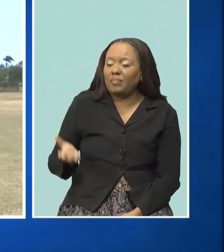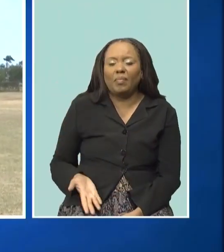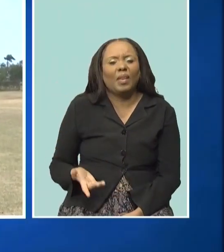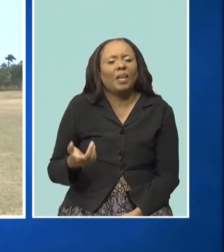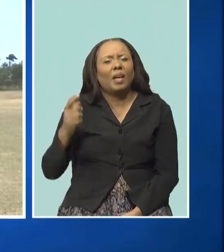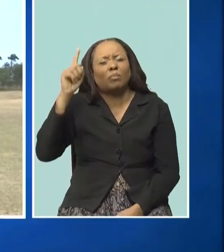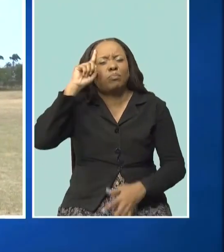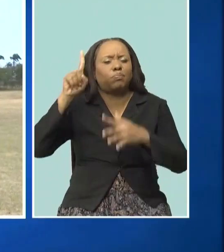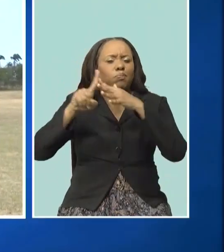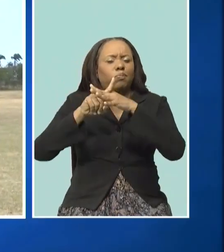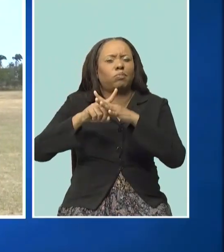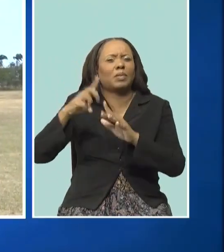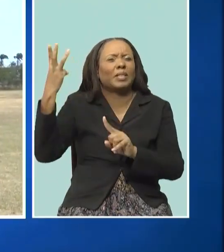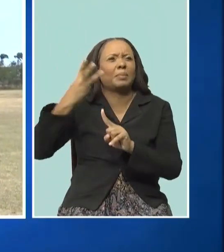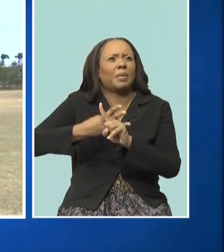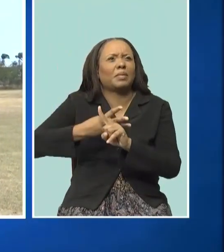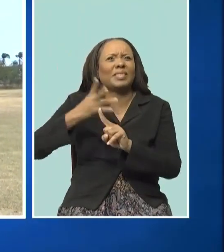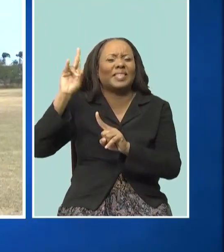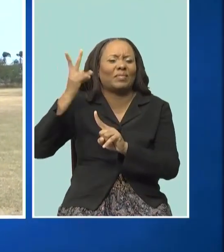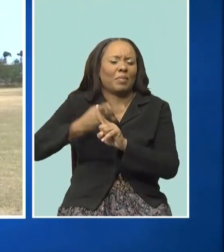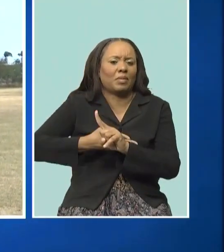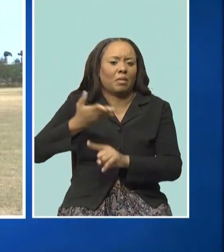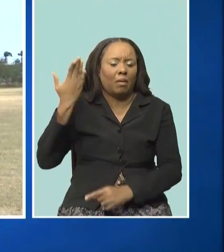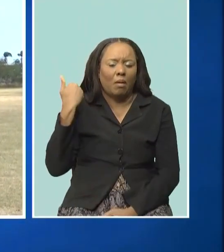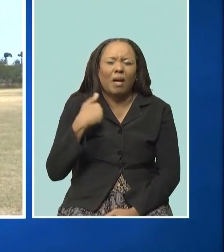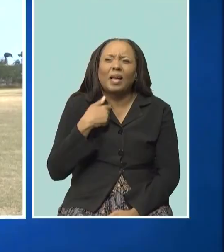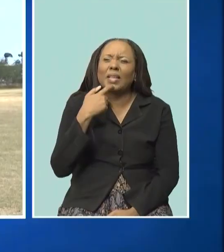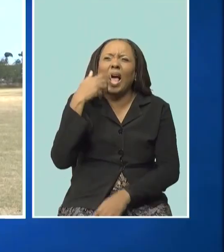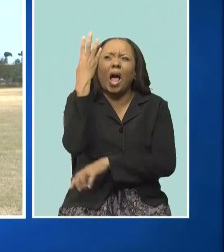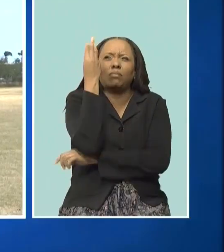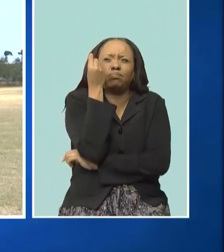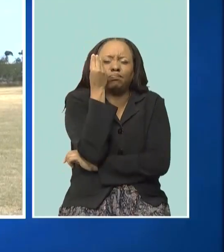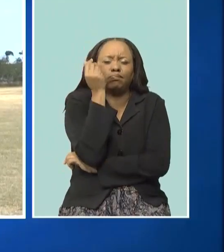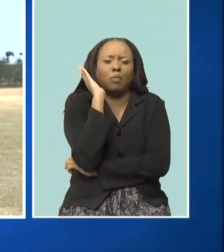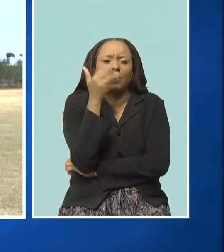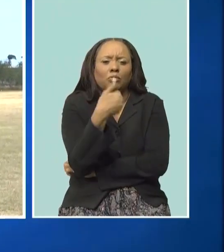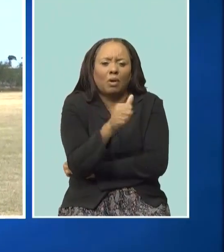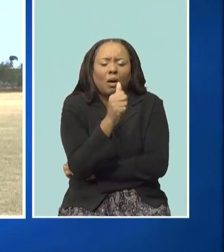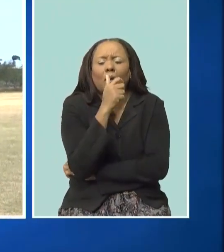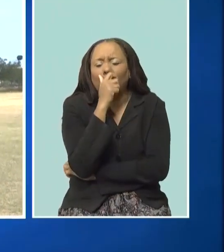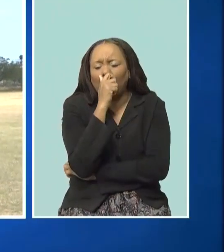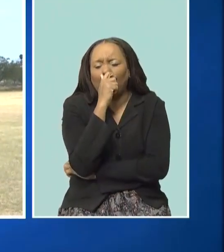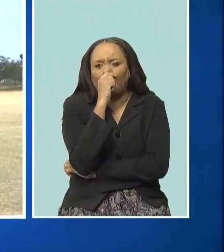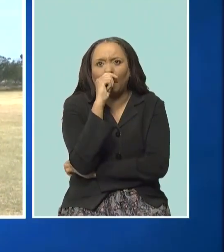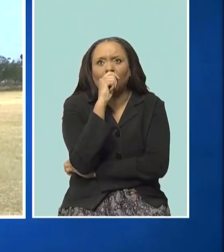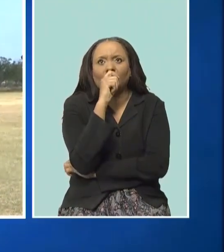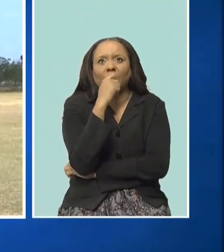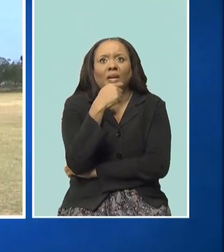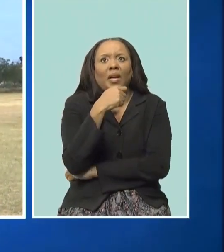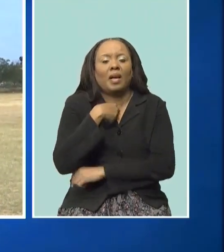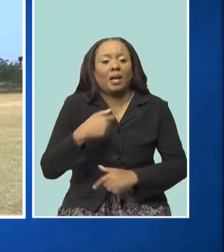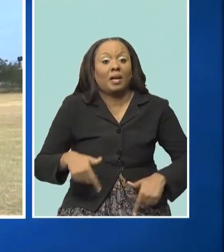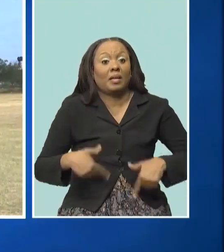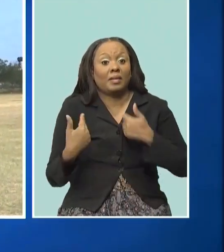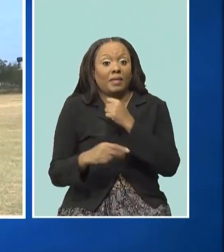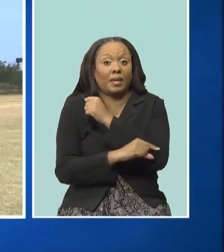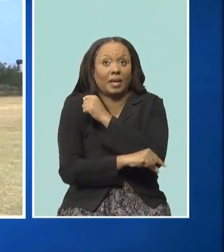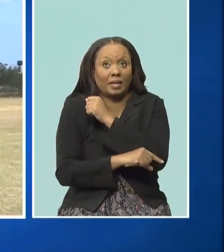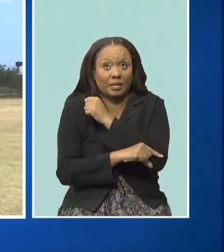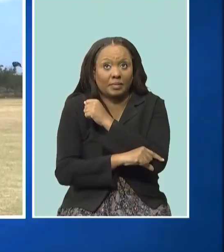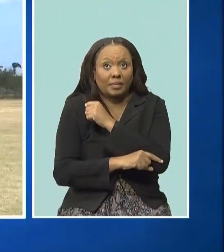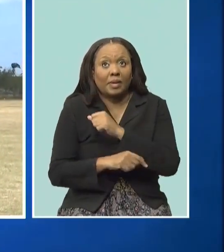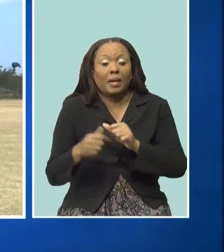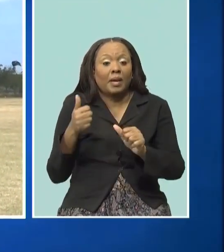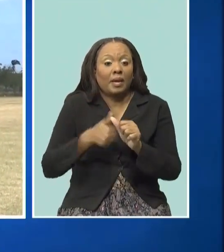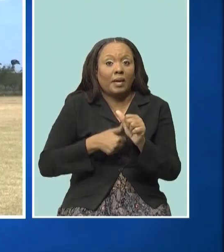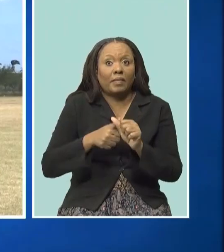ago, and then I just tell myself, you know what, I'm going to try it, And that's how it came, because in our country, I'm from Guyana, every